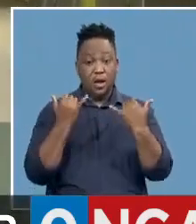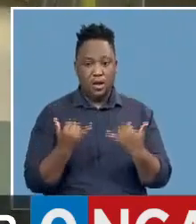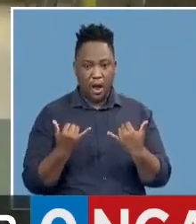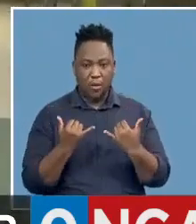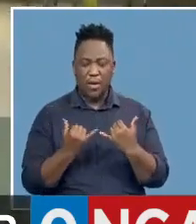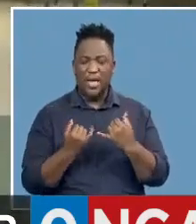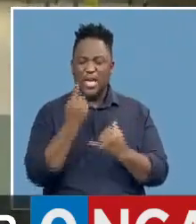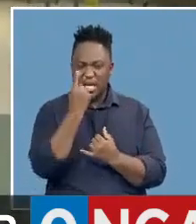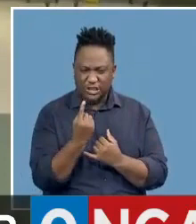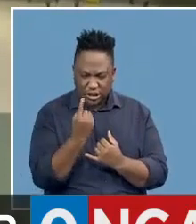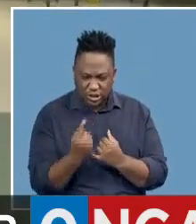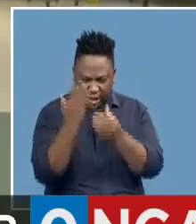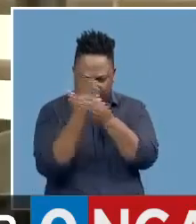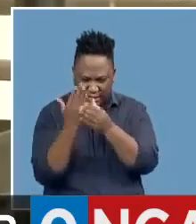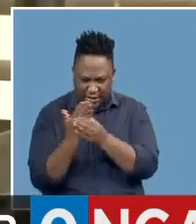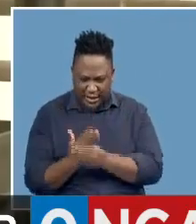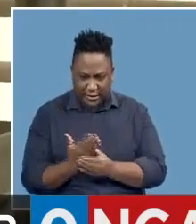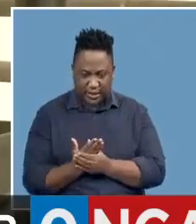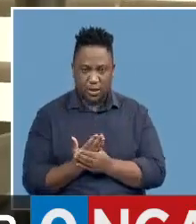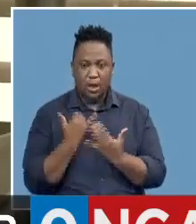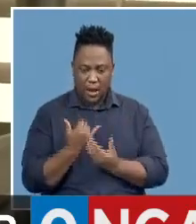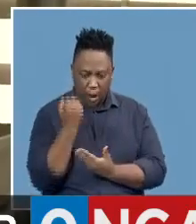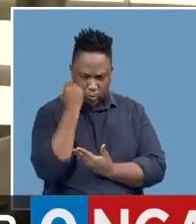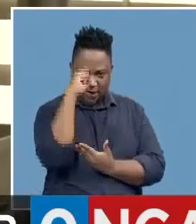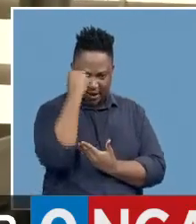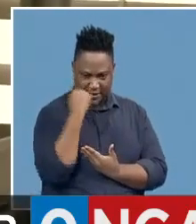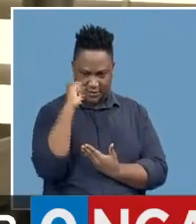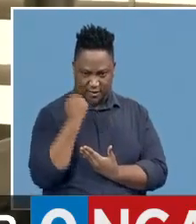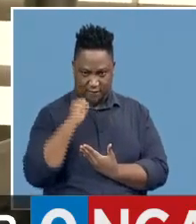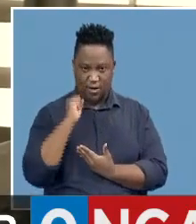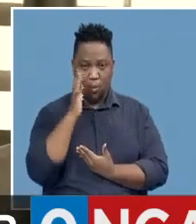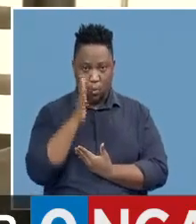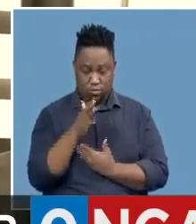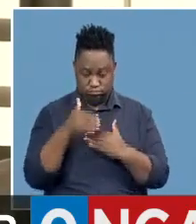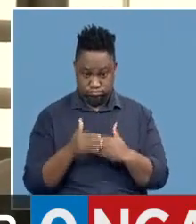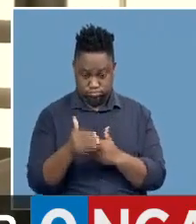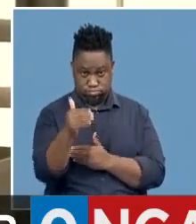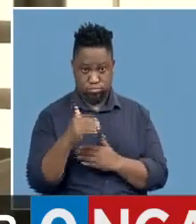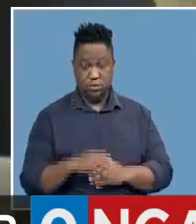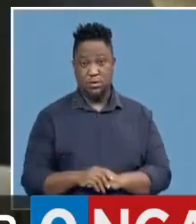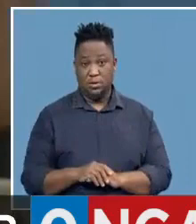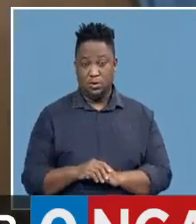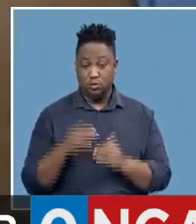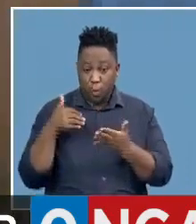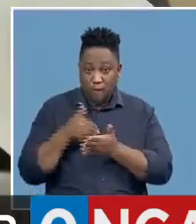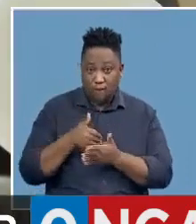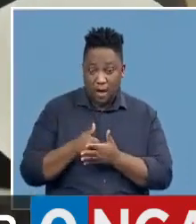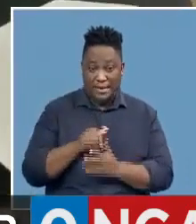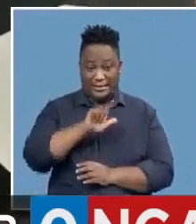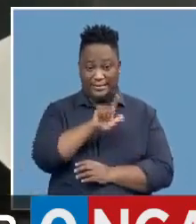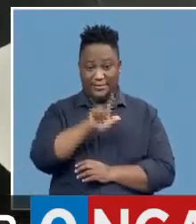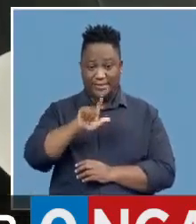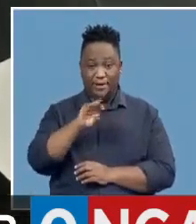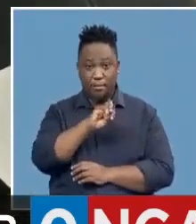every case that gets lodged against us. We were able to save about 77 million